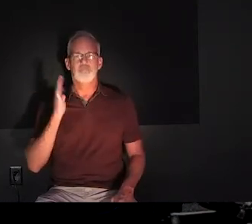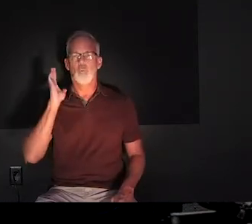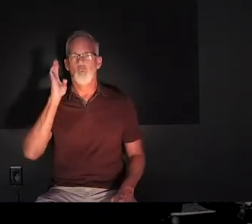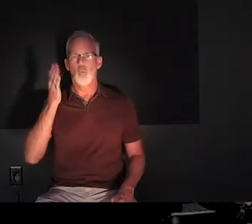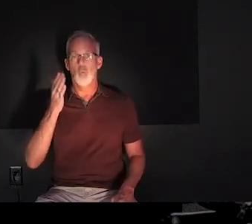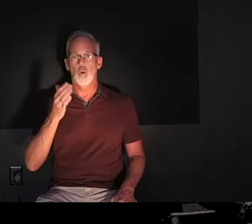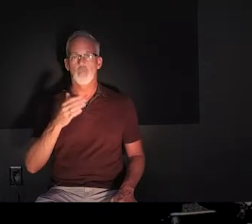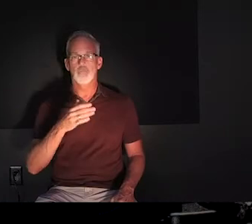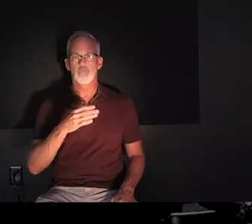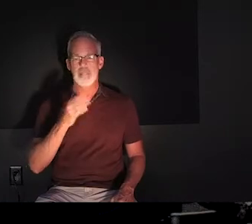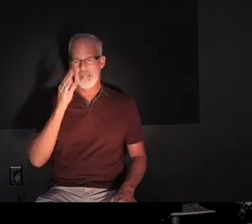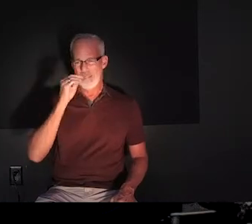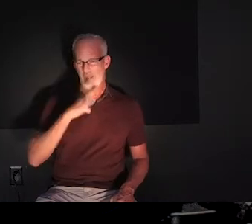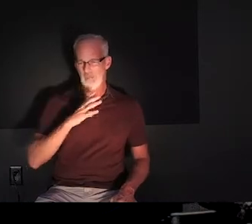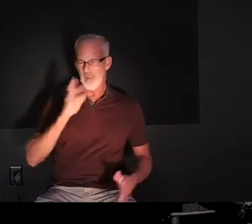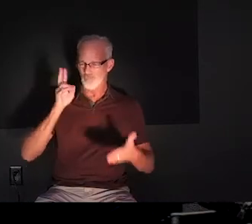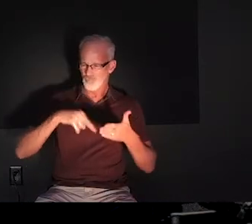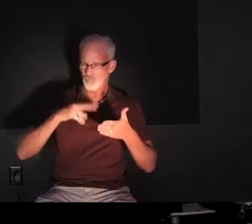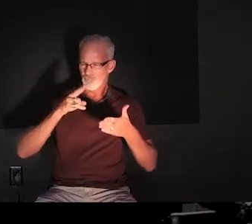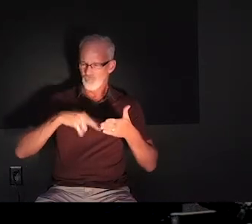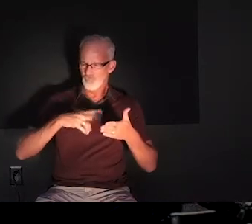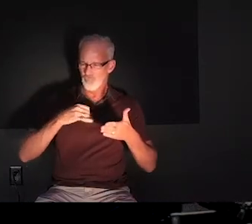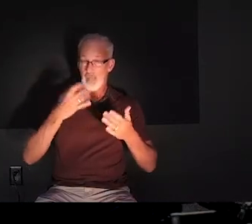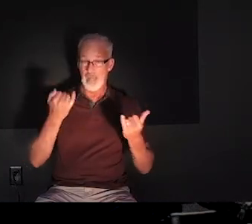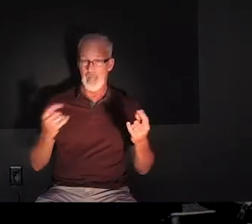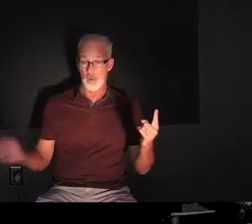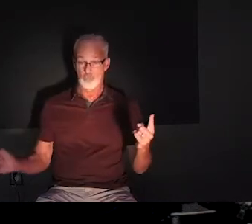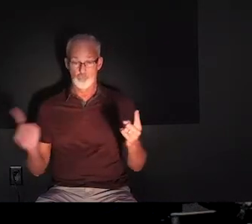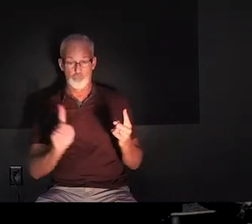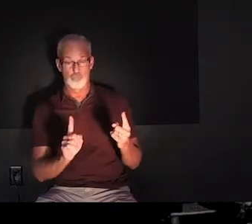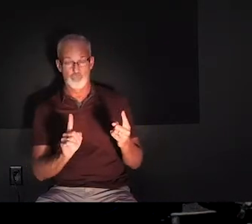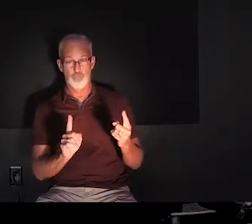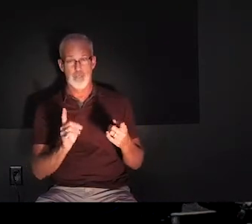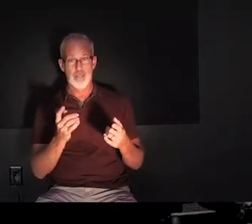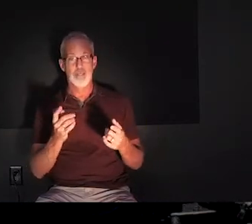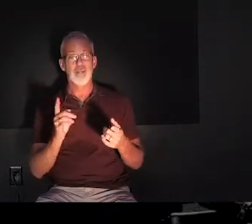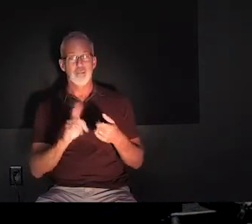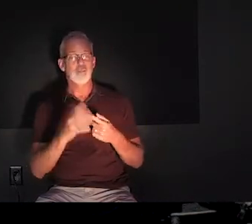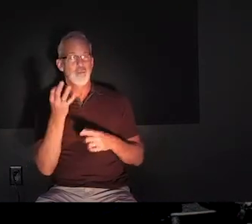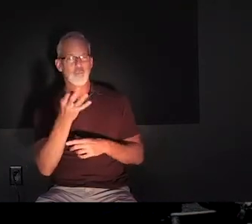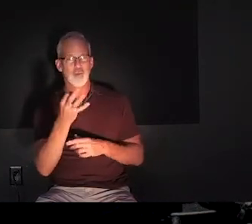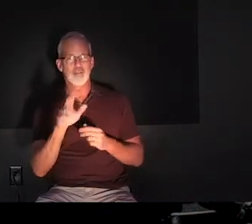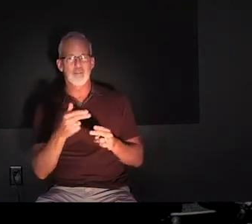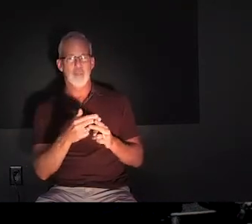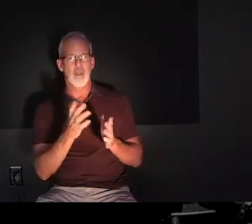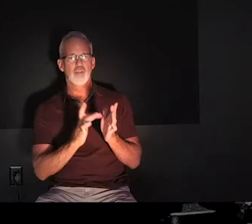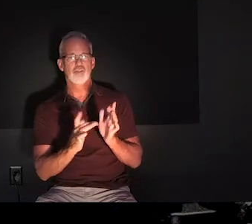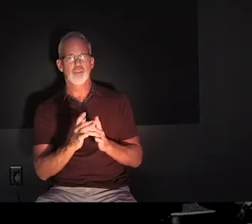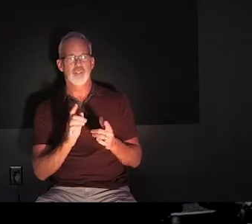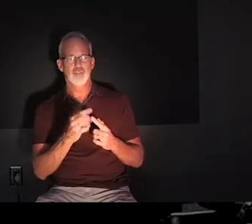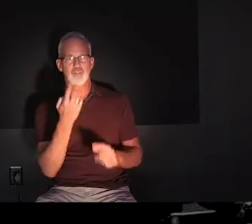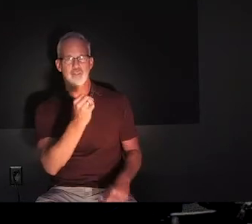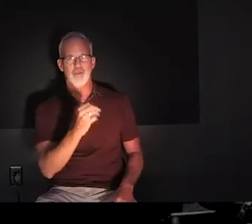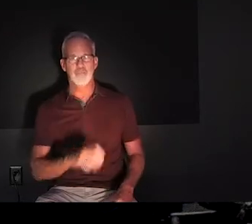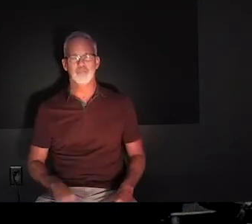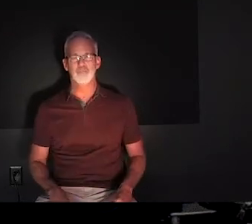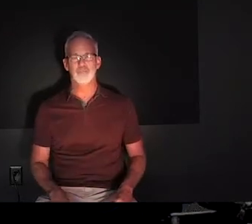guy reading the Scripture, and now Philip is going to preach Jesus to him. I can imagine Jesus